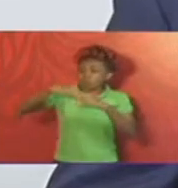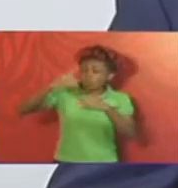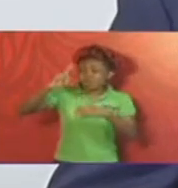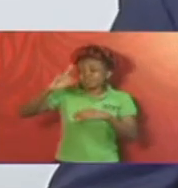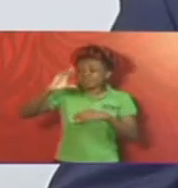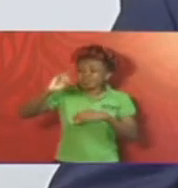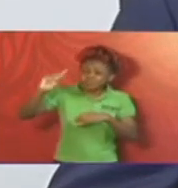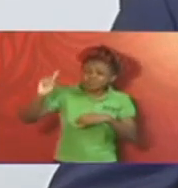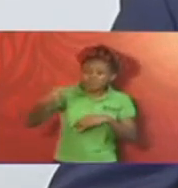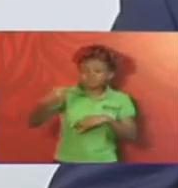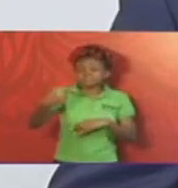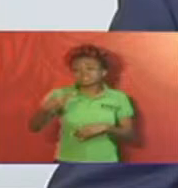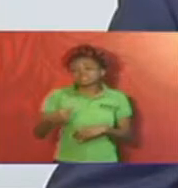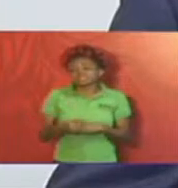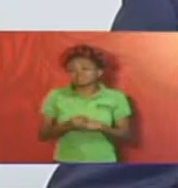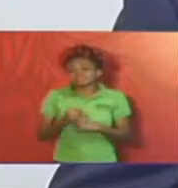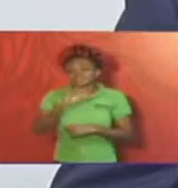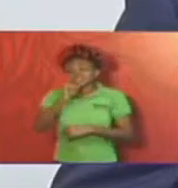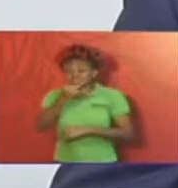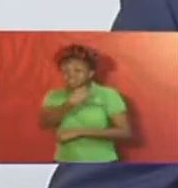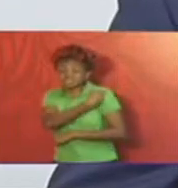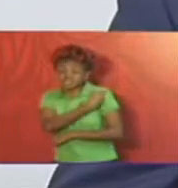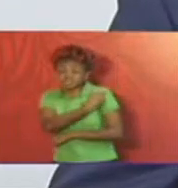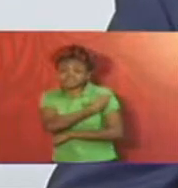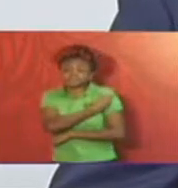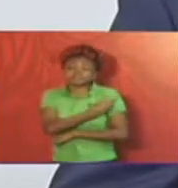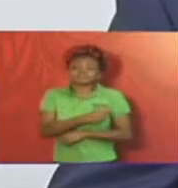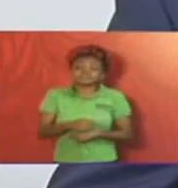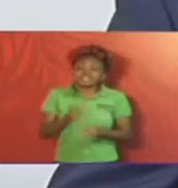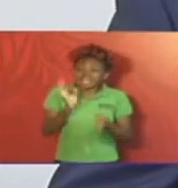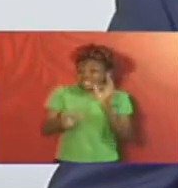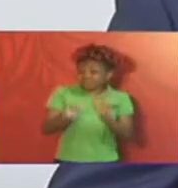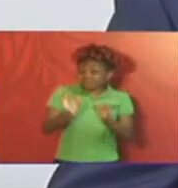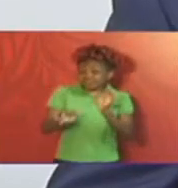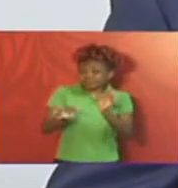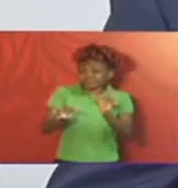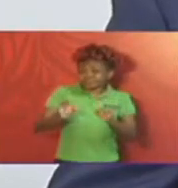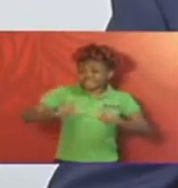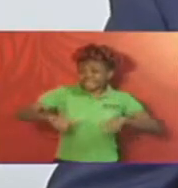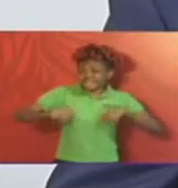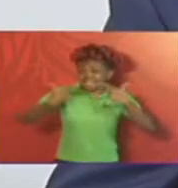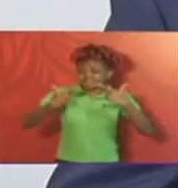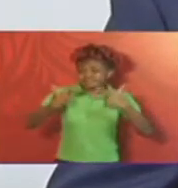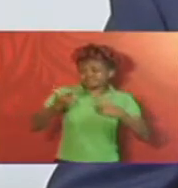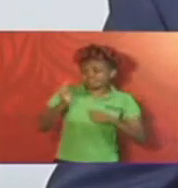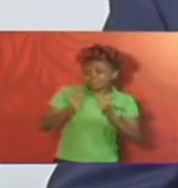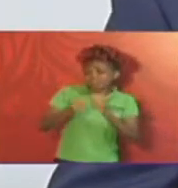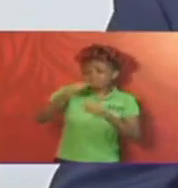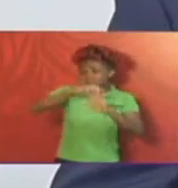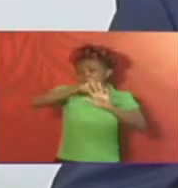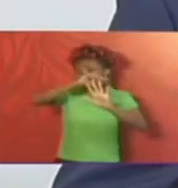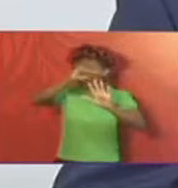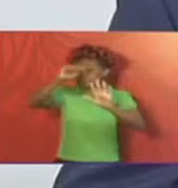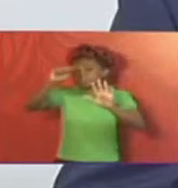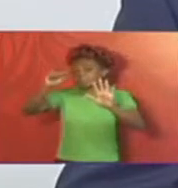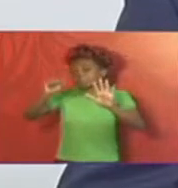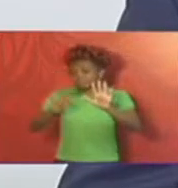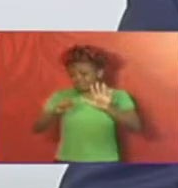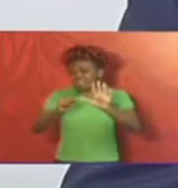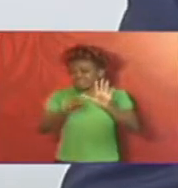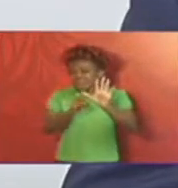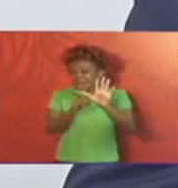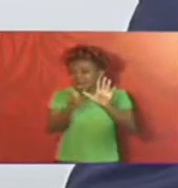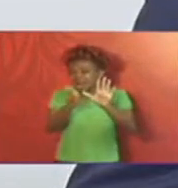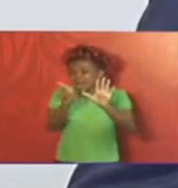those persons in these communities, whether it's coastal in Trinidad and Tobago or inland in the communities I have